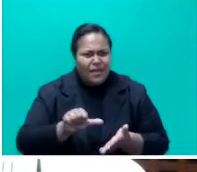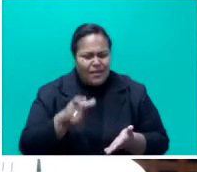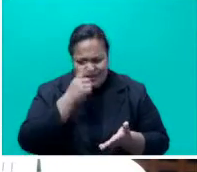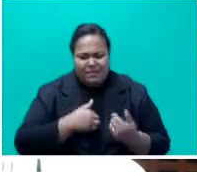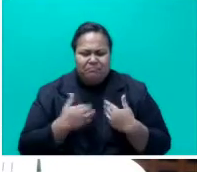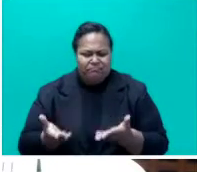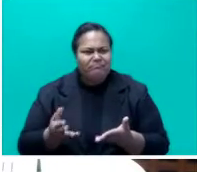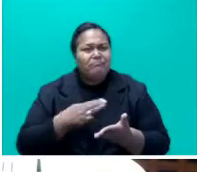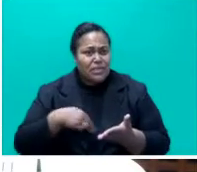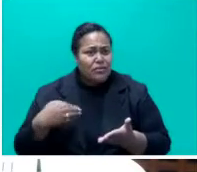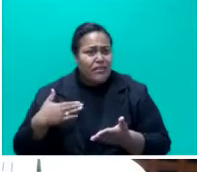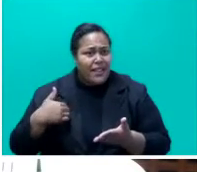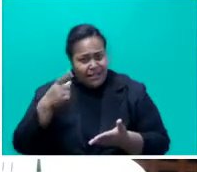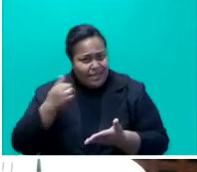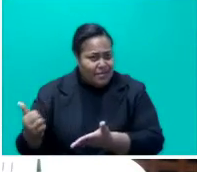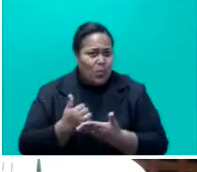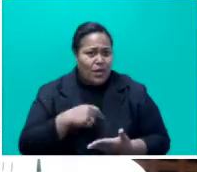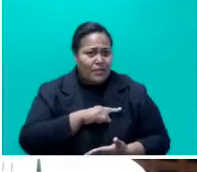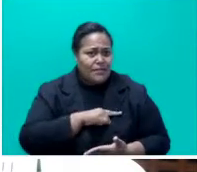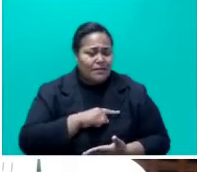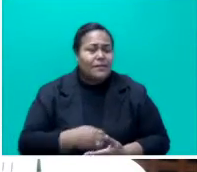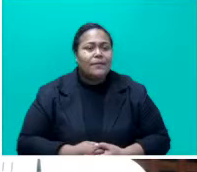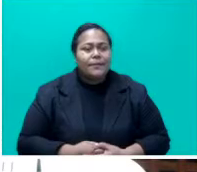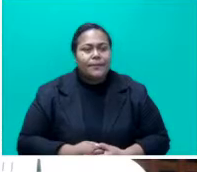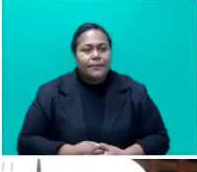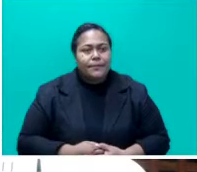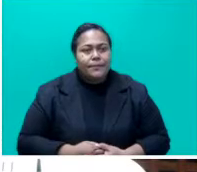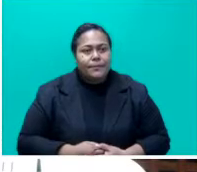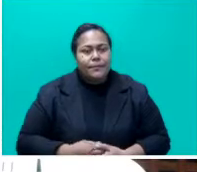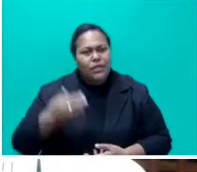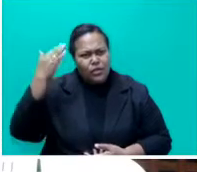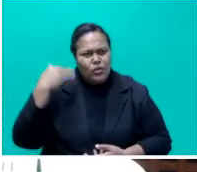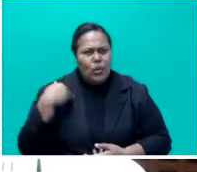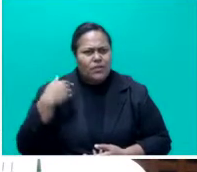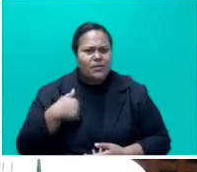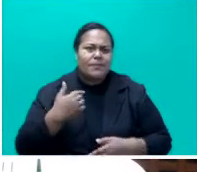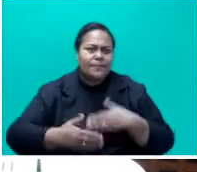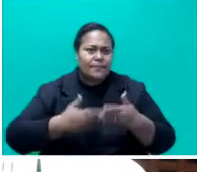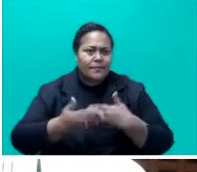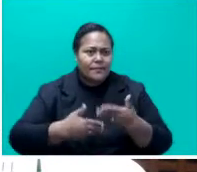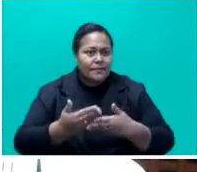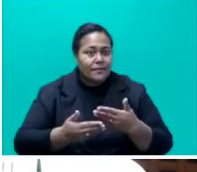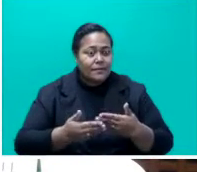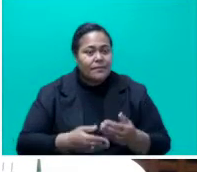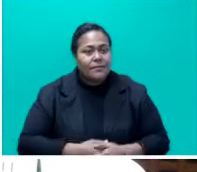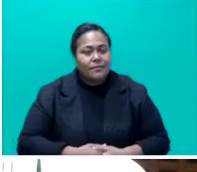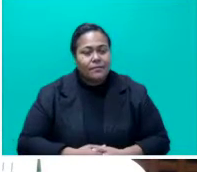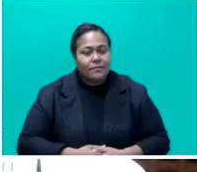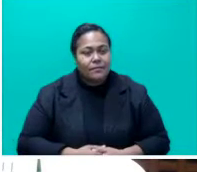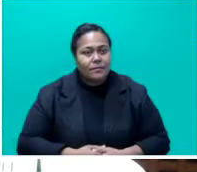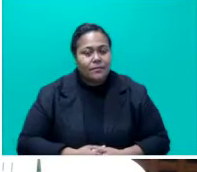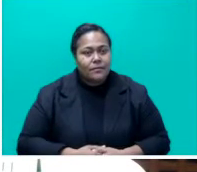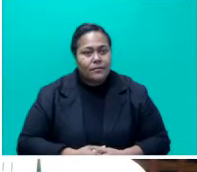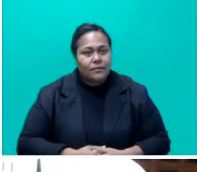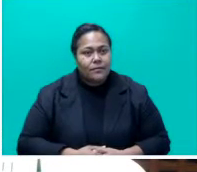So that very briefly is the explanation in